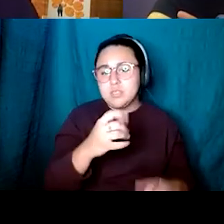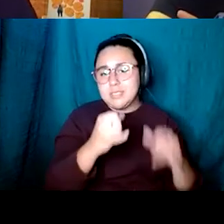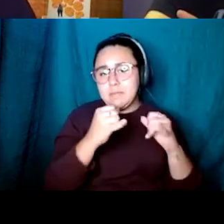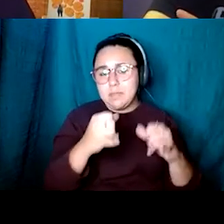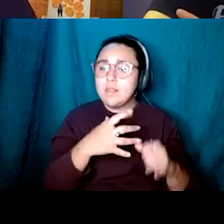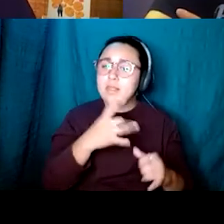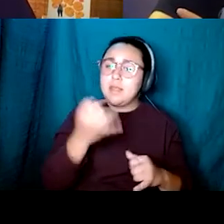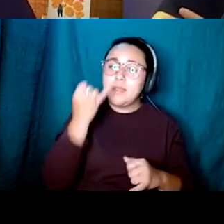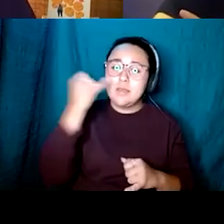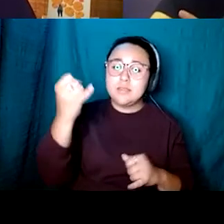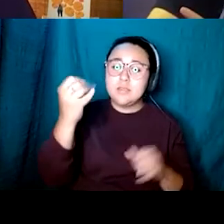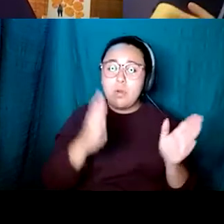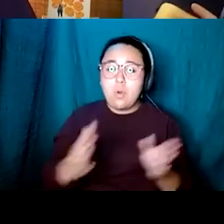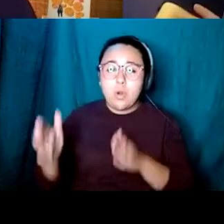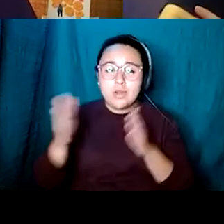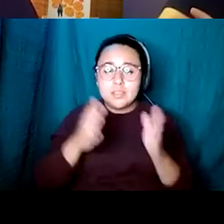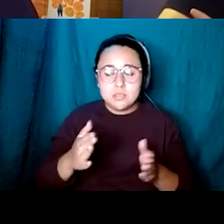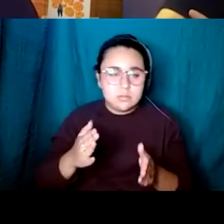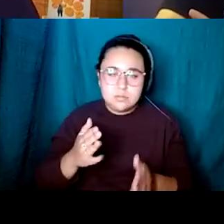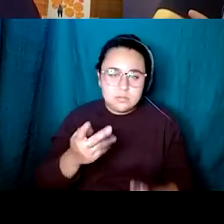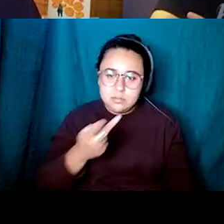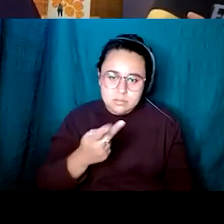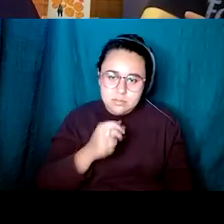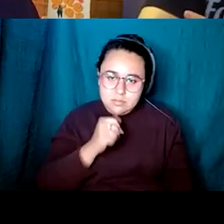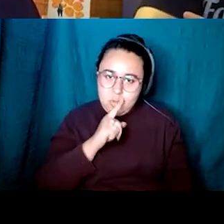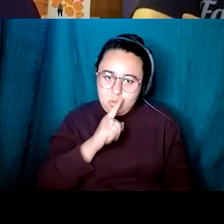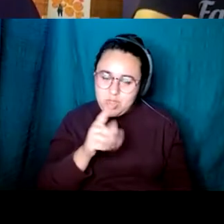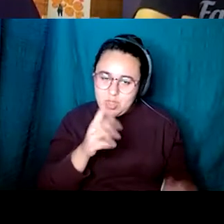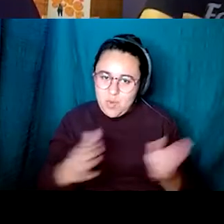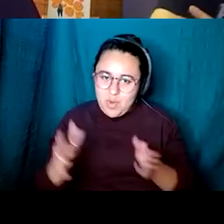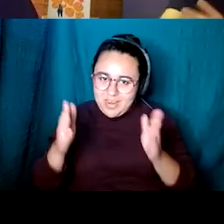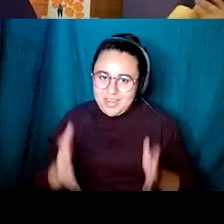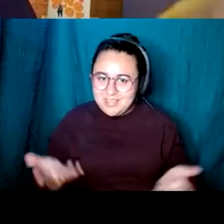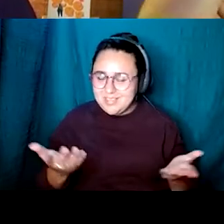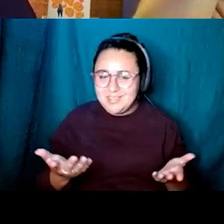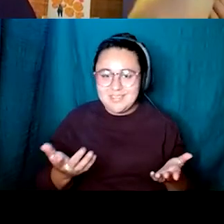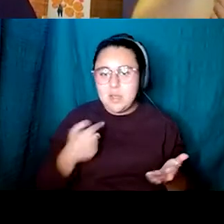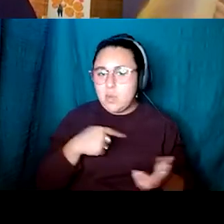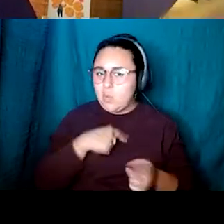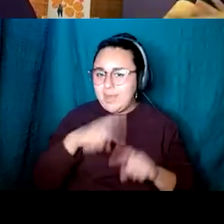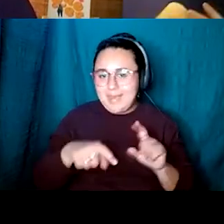the idea of organization, but we don't, we're not necessarily very good at implementing it.